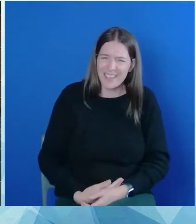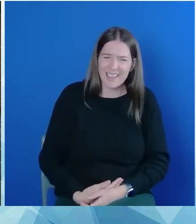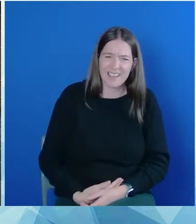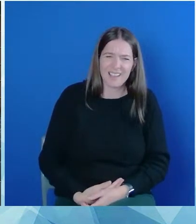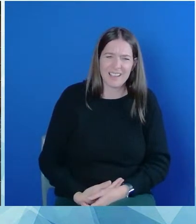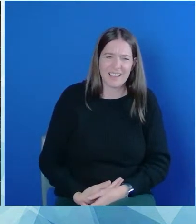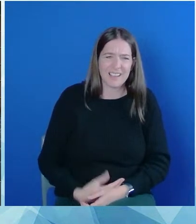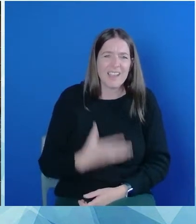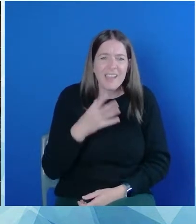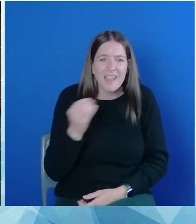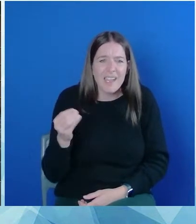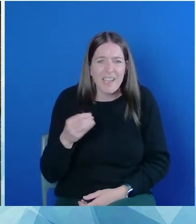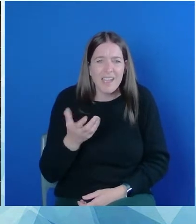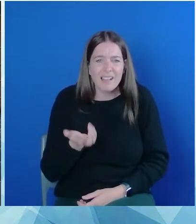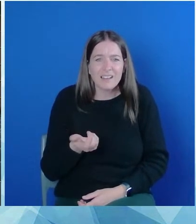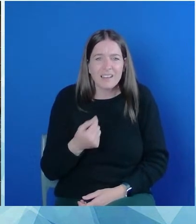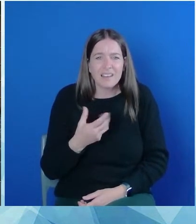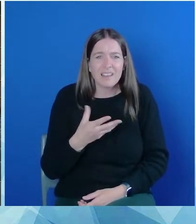that.